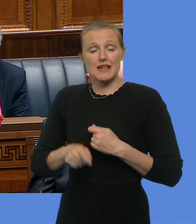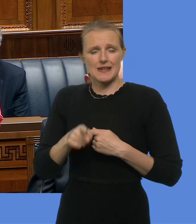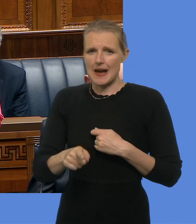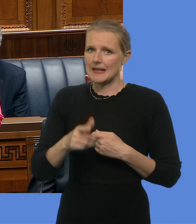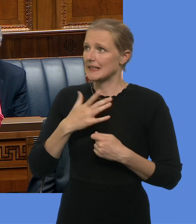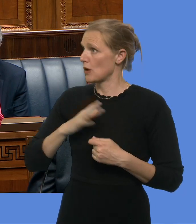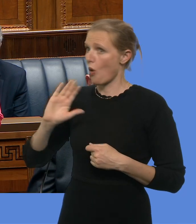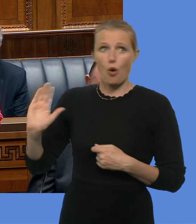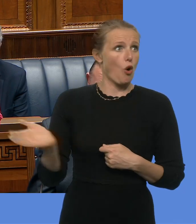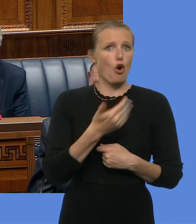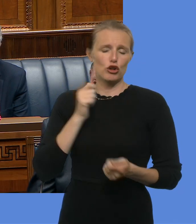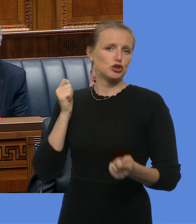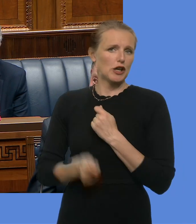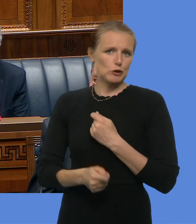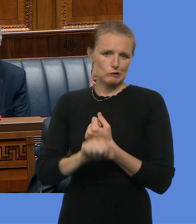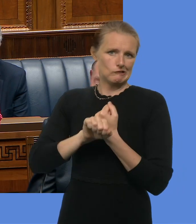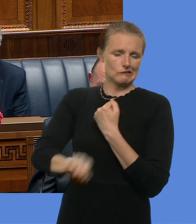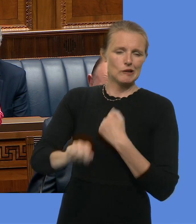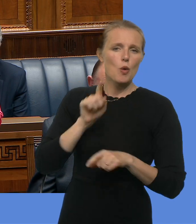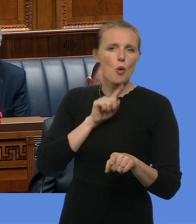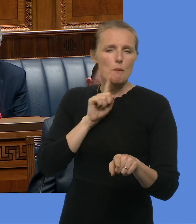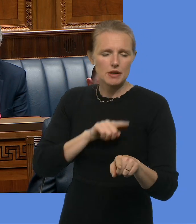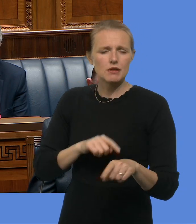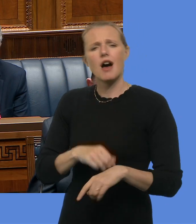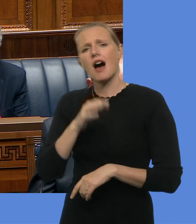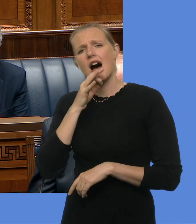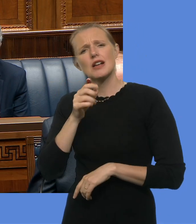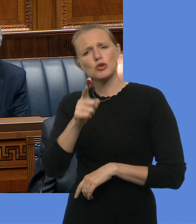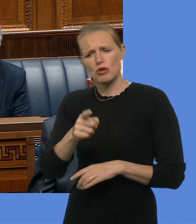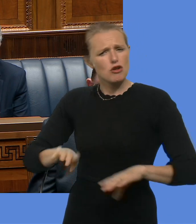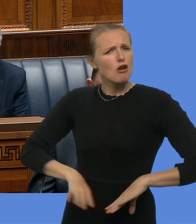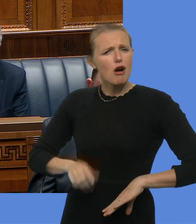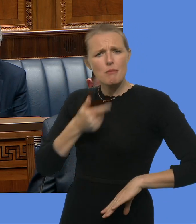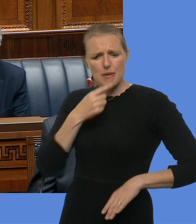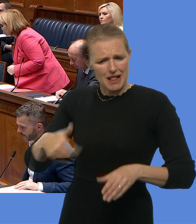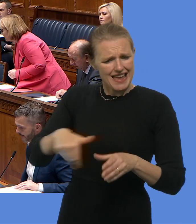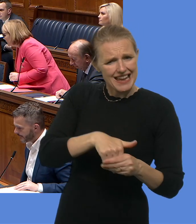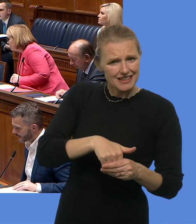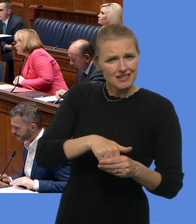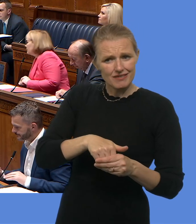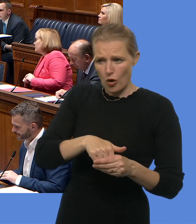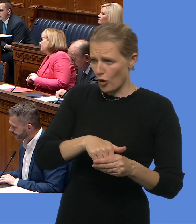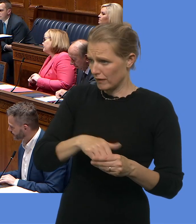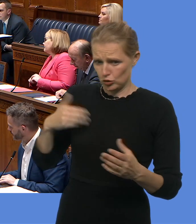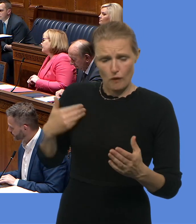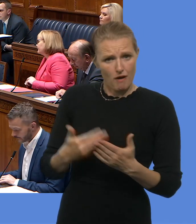the Junior Minister give some more detail just in relation to how young people have been involved in the development of the framework?